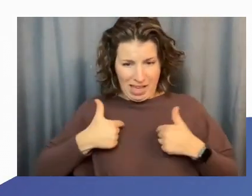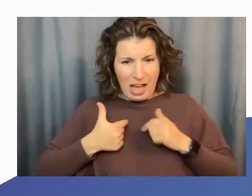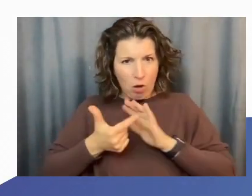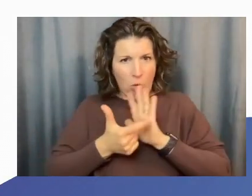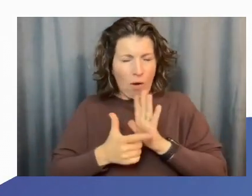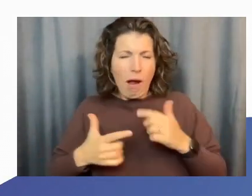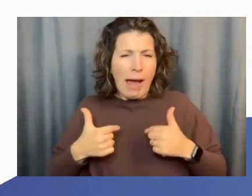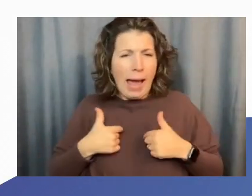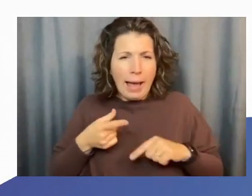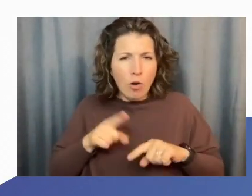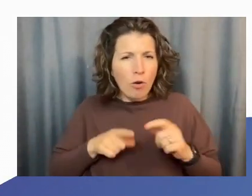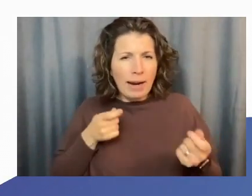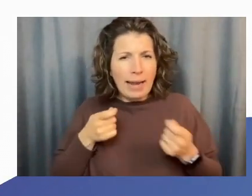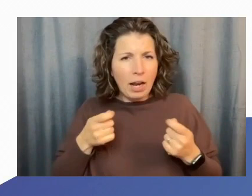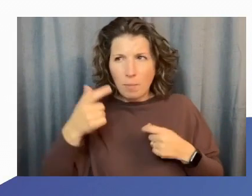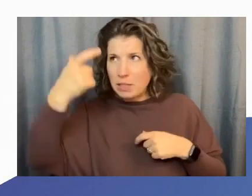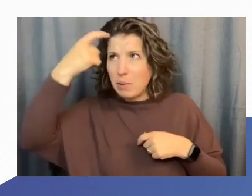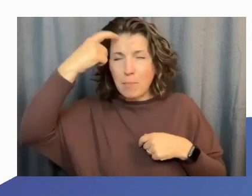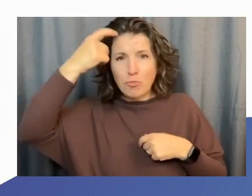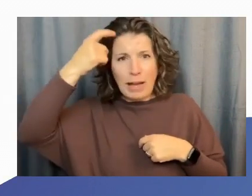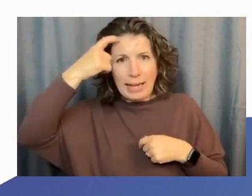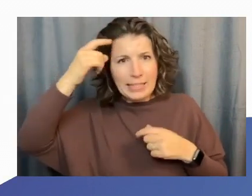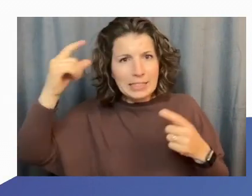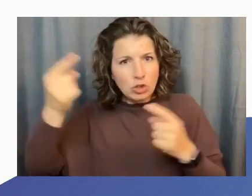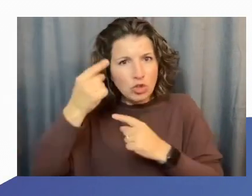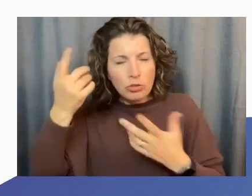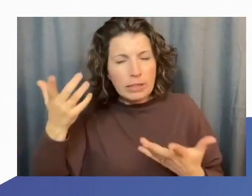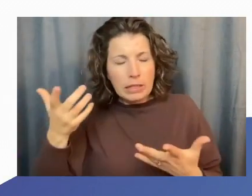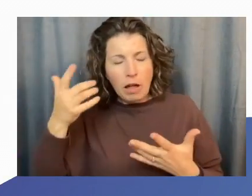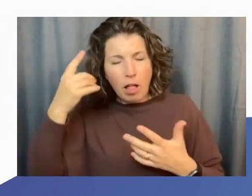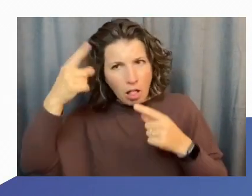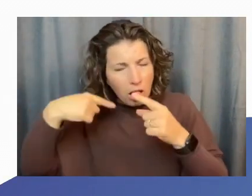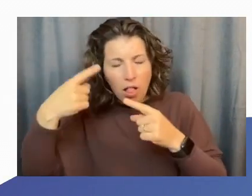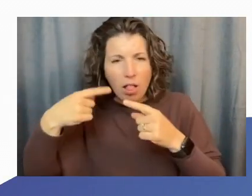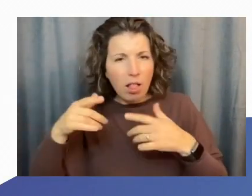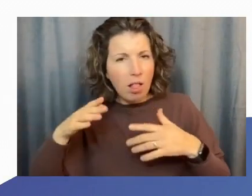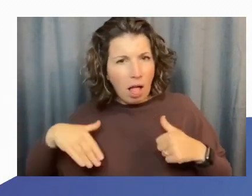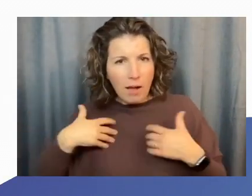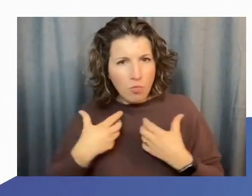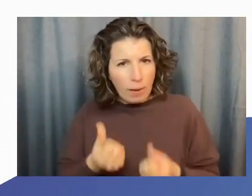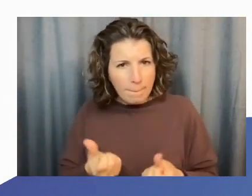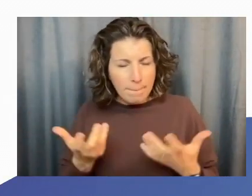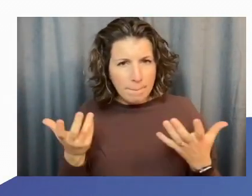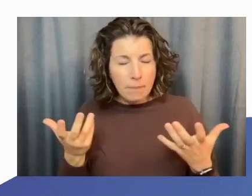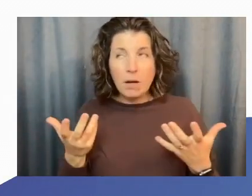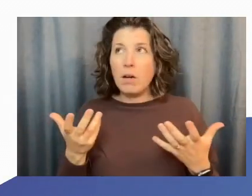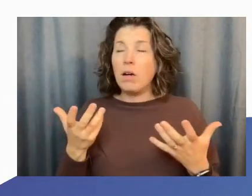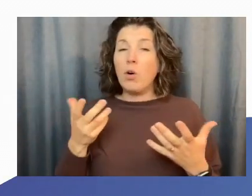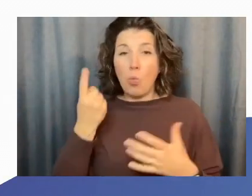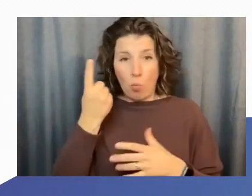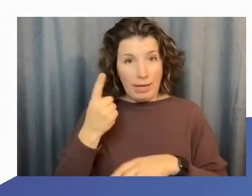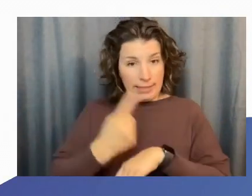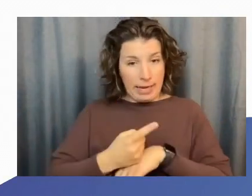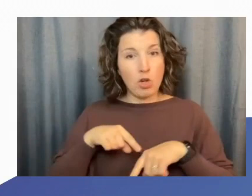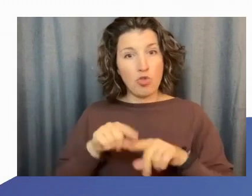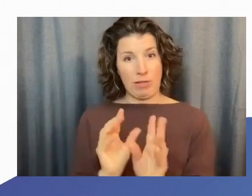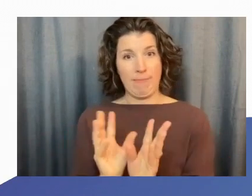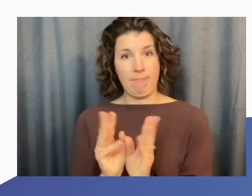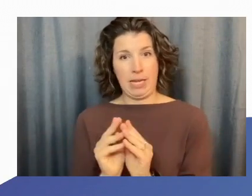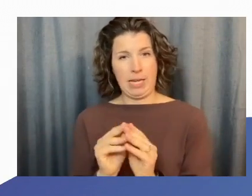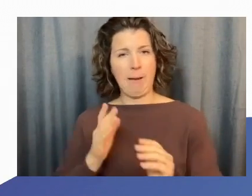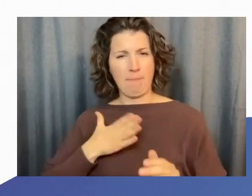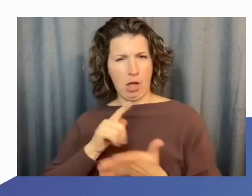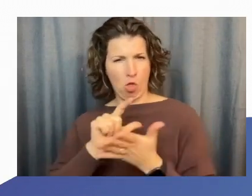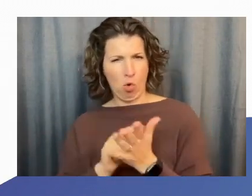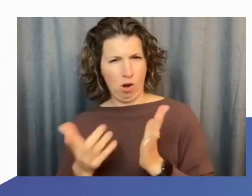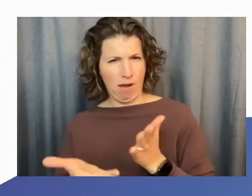lawsuit, not with my broken brain. One day during a meeting, my attorney asked me, why aren't your doctors helping